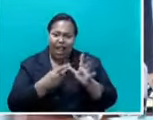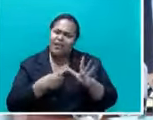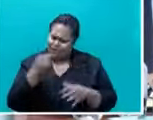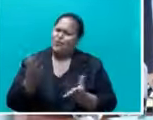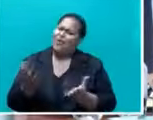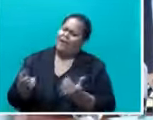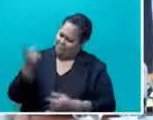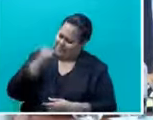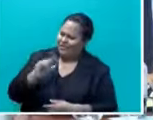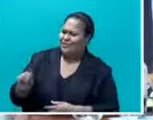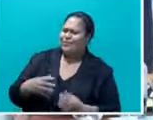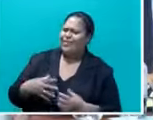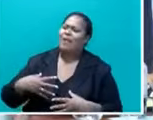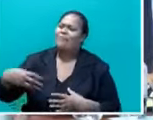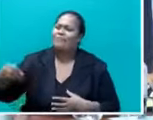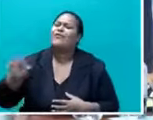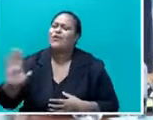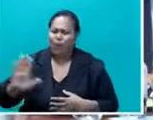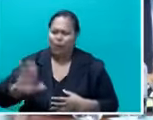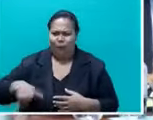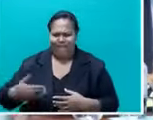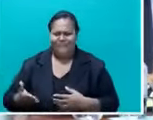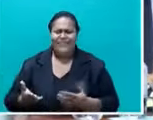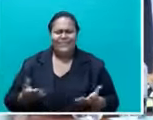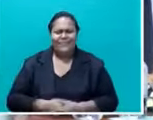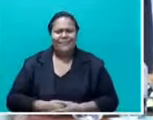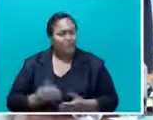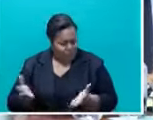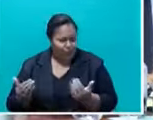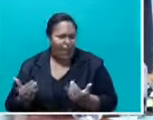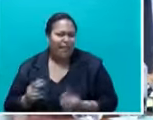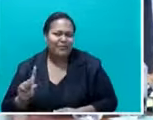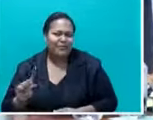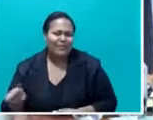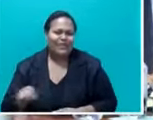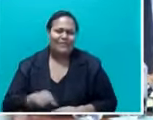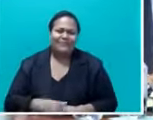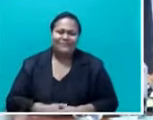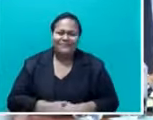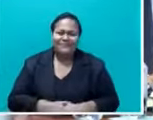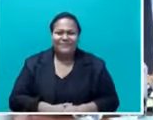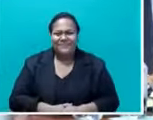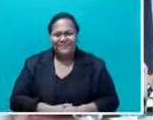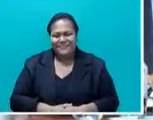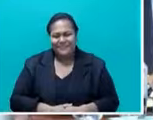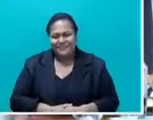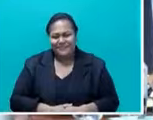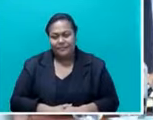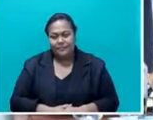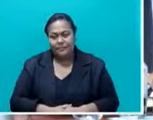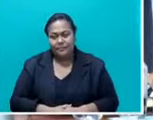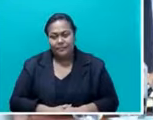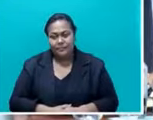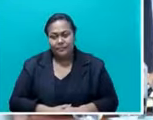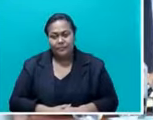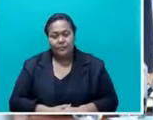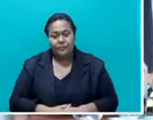AG. Honorable AG, order. You are very welcome. Order. So, order. Honorable